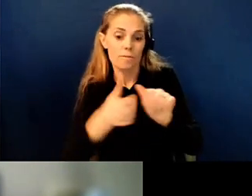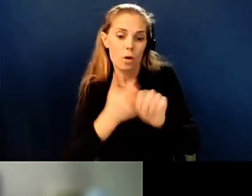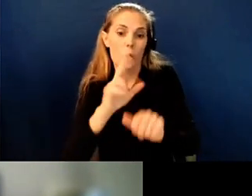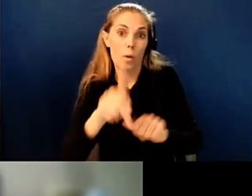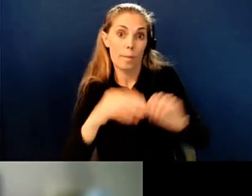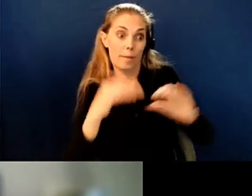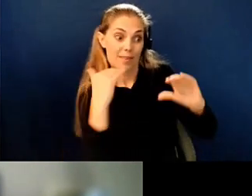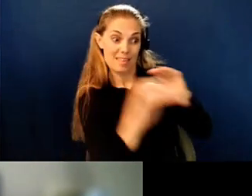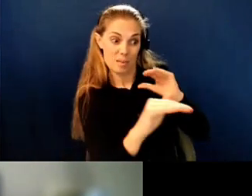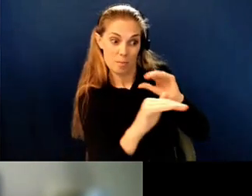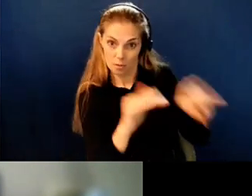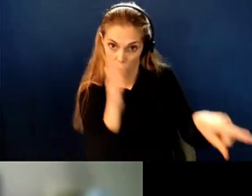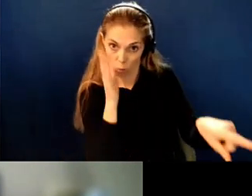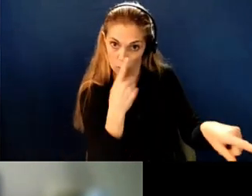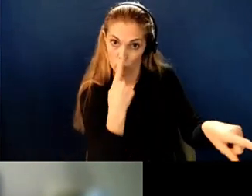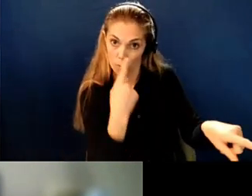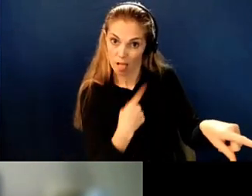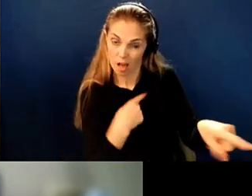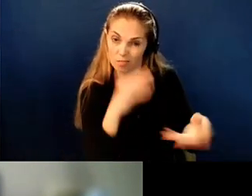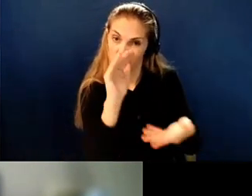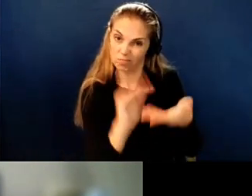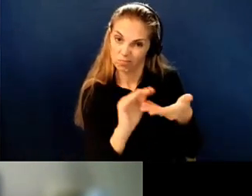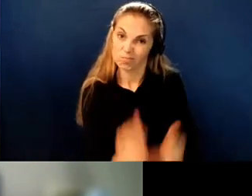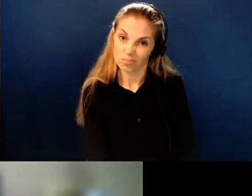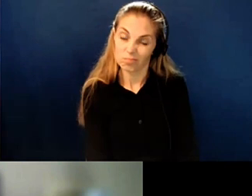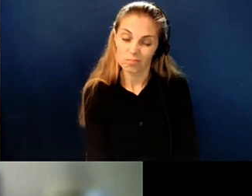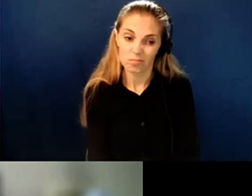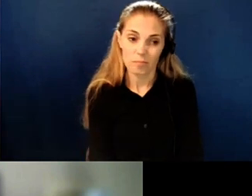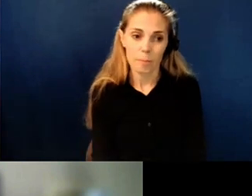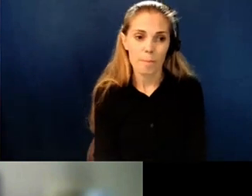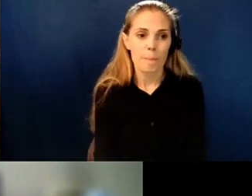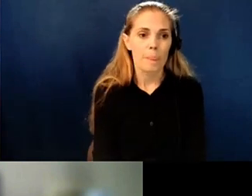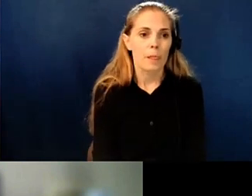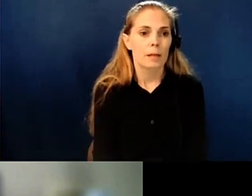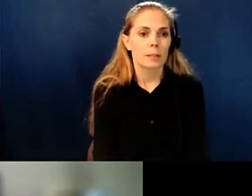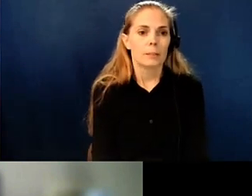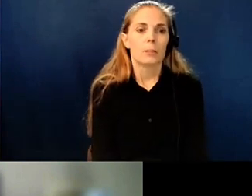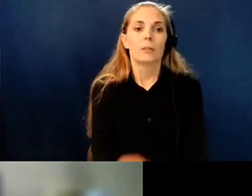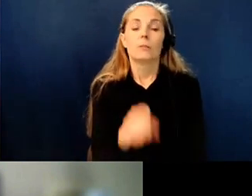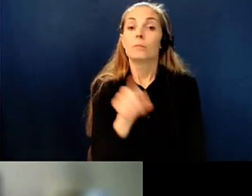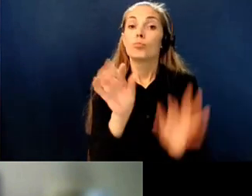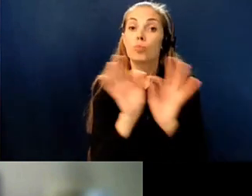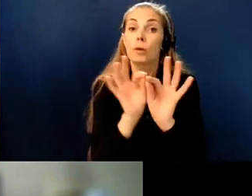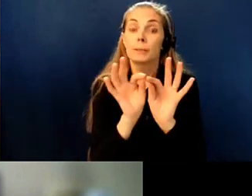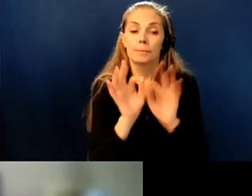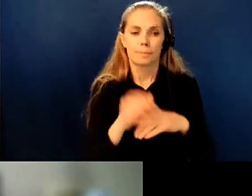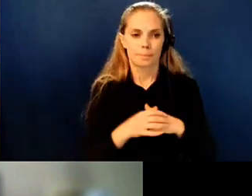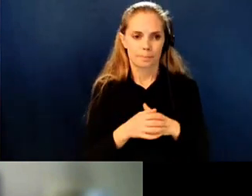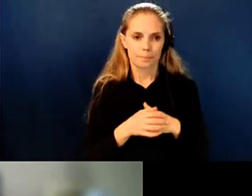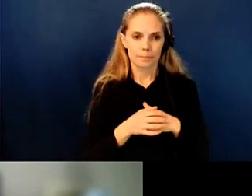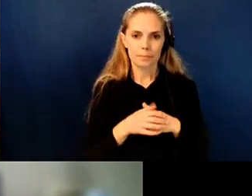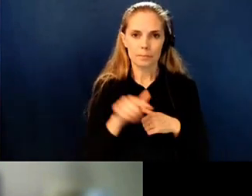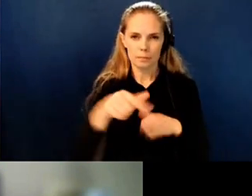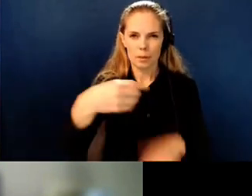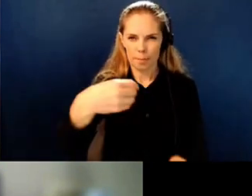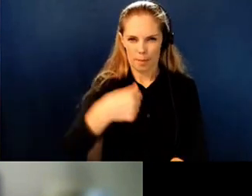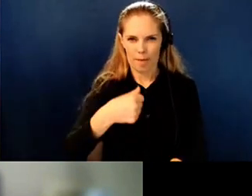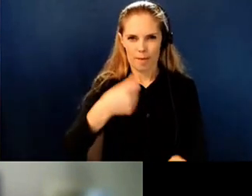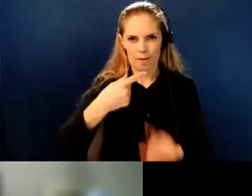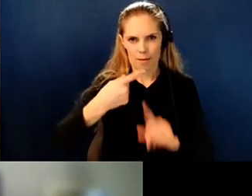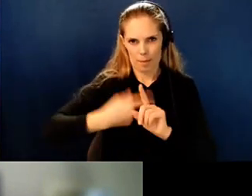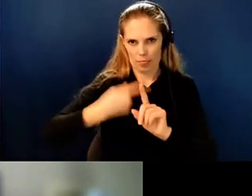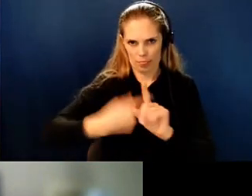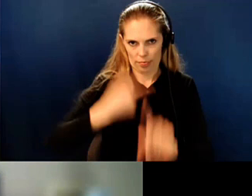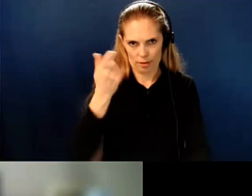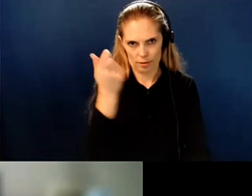So just to touch on pricing just for a minute, this is a monthly subscription service. So every 30 days, you're paying